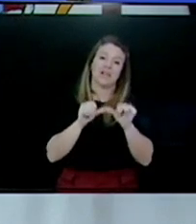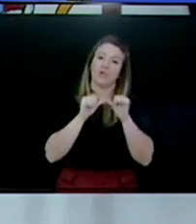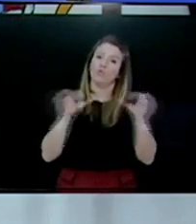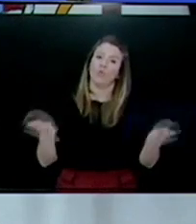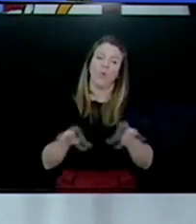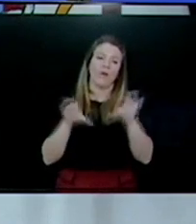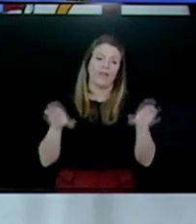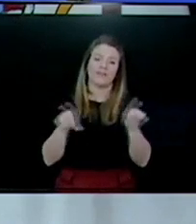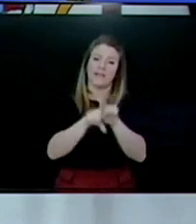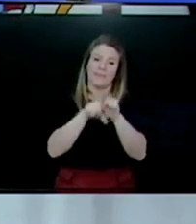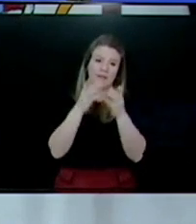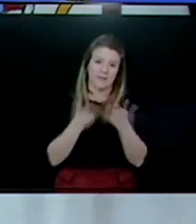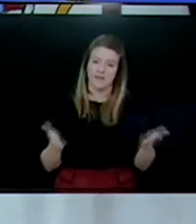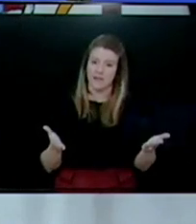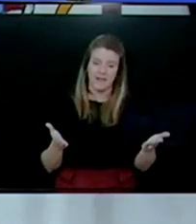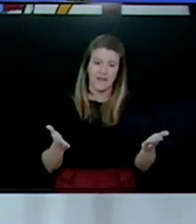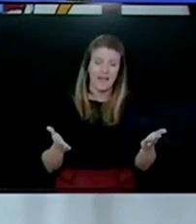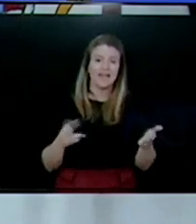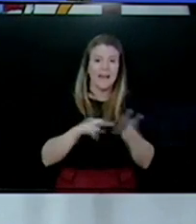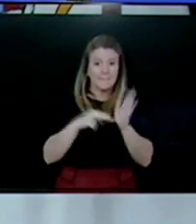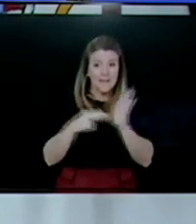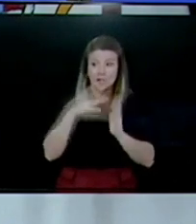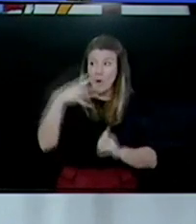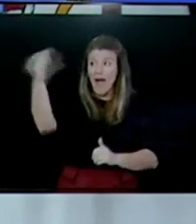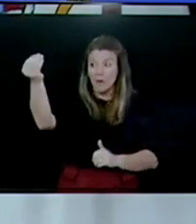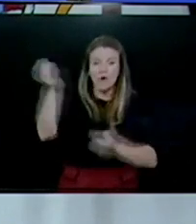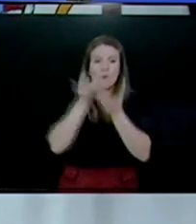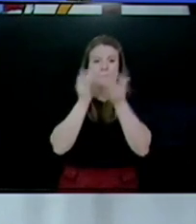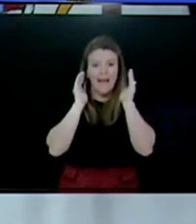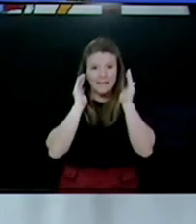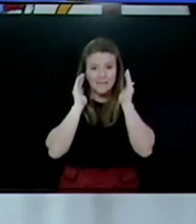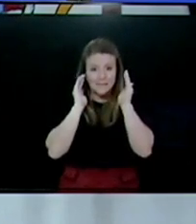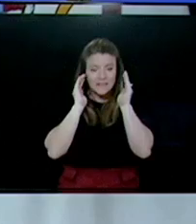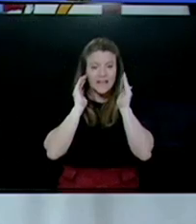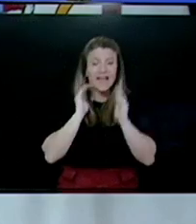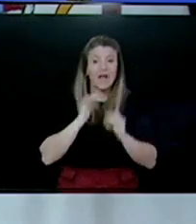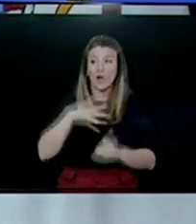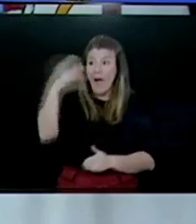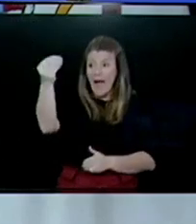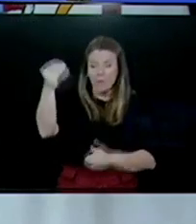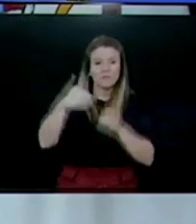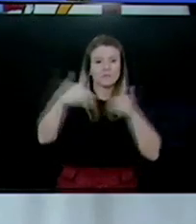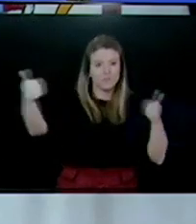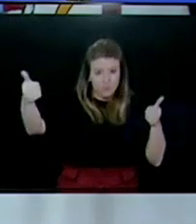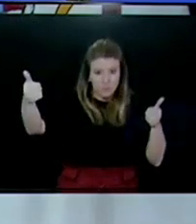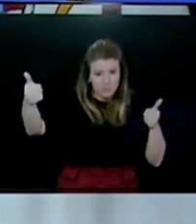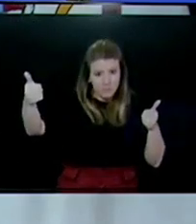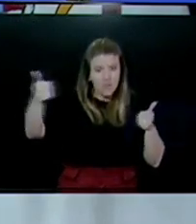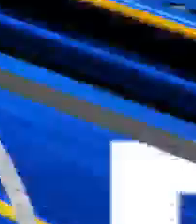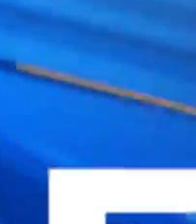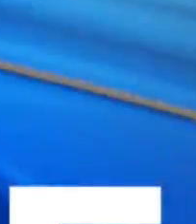reporter Haley Kosick joins us now live in studio to break down how this will be done in three parts. Haley.